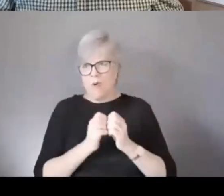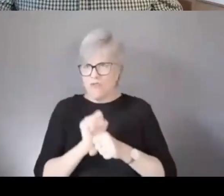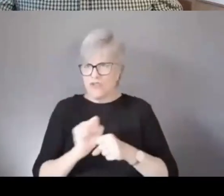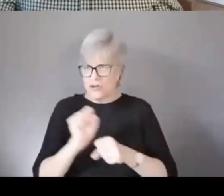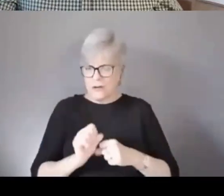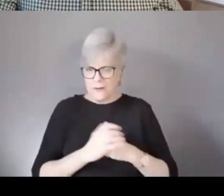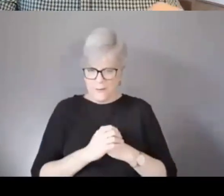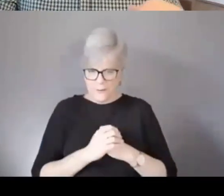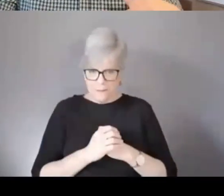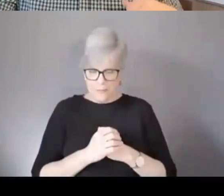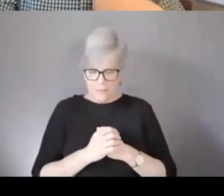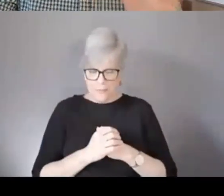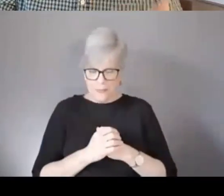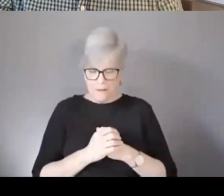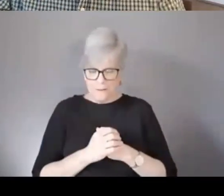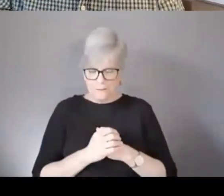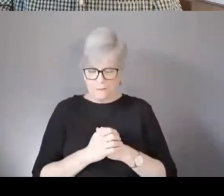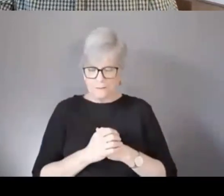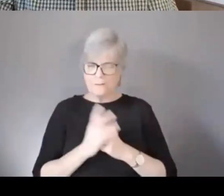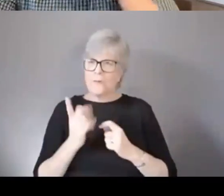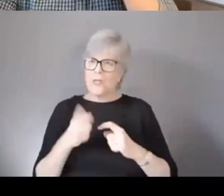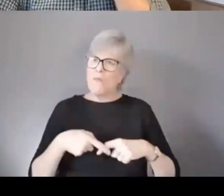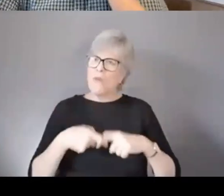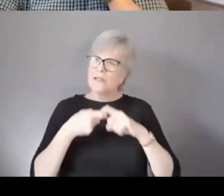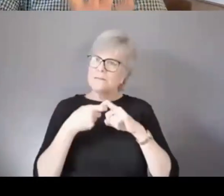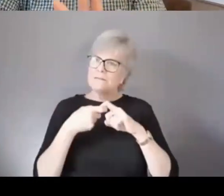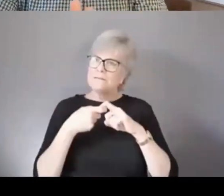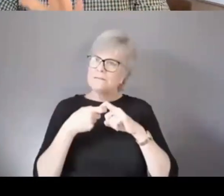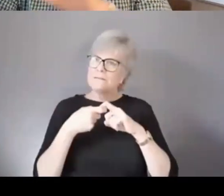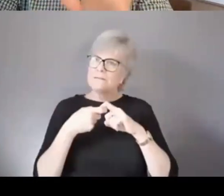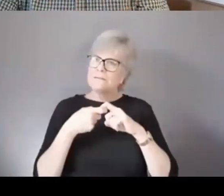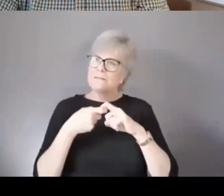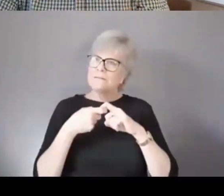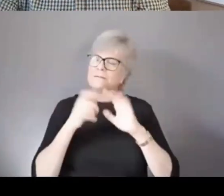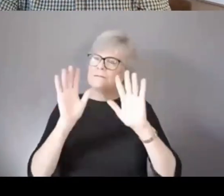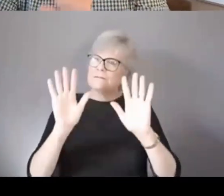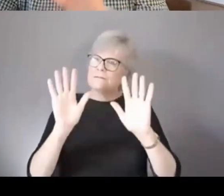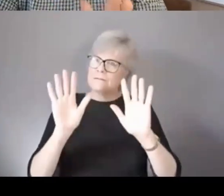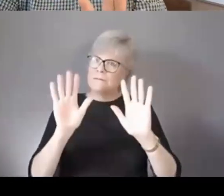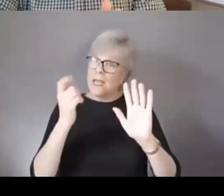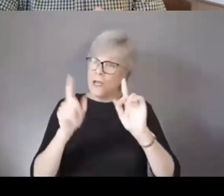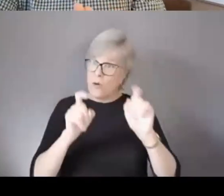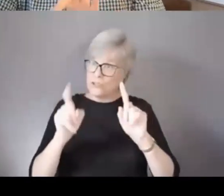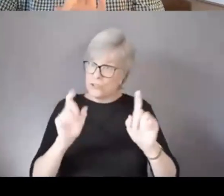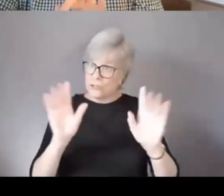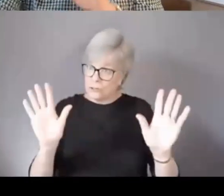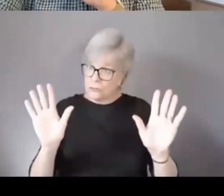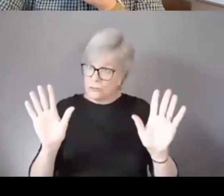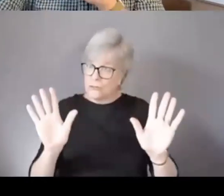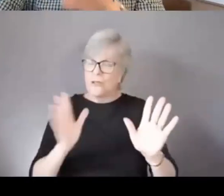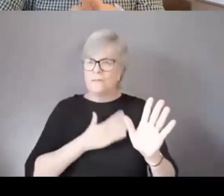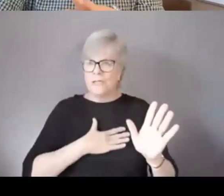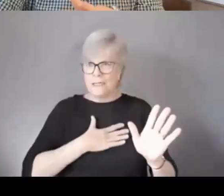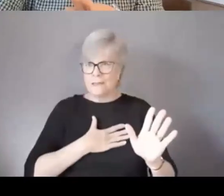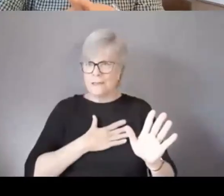I want to take a pause just for a second, and I'm going to invite, if there are any questions, you're welcome to pop them